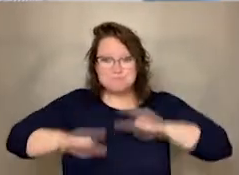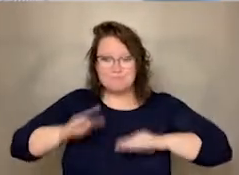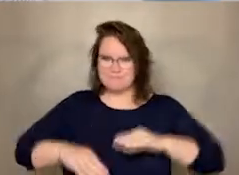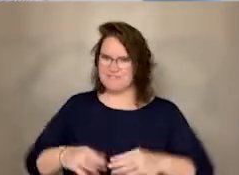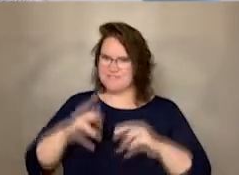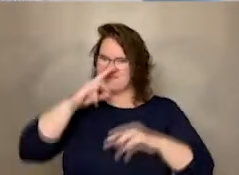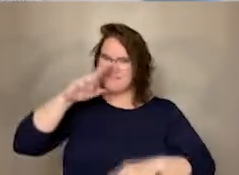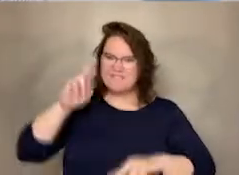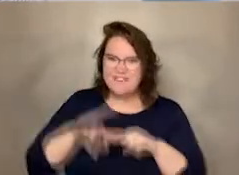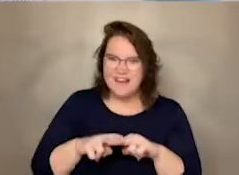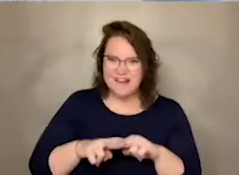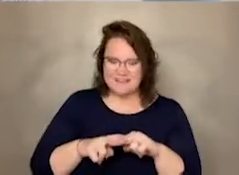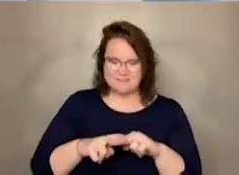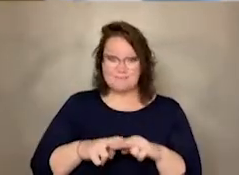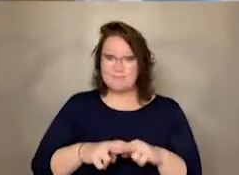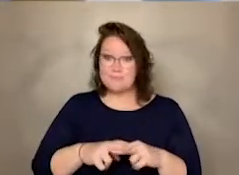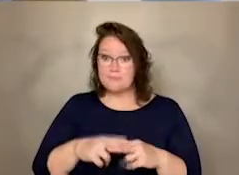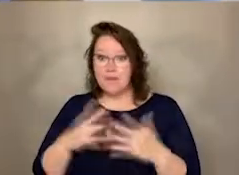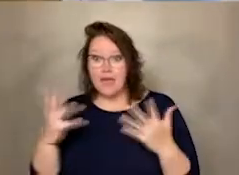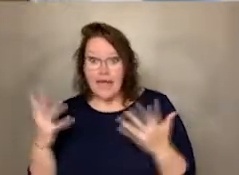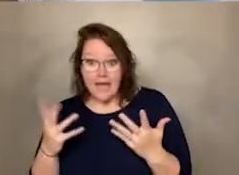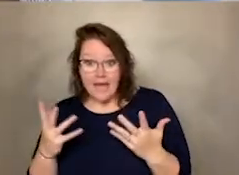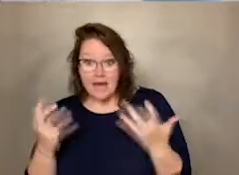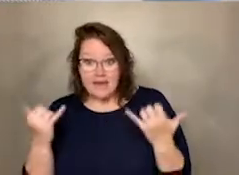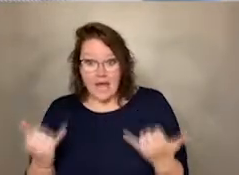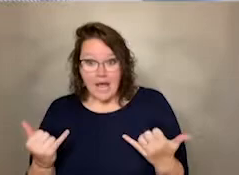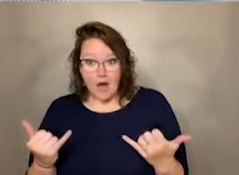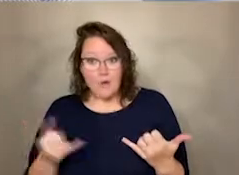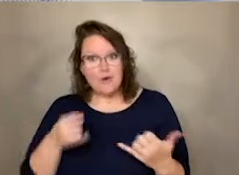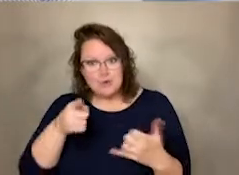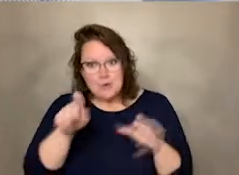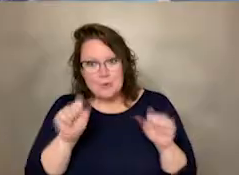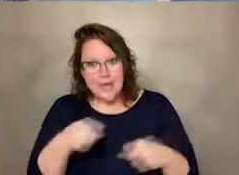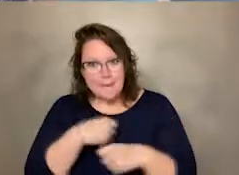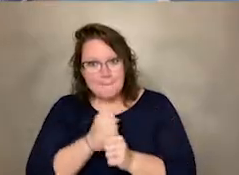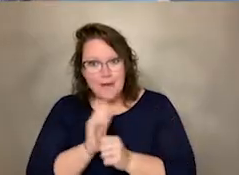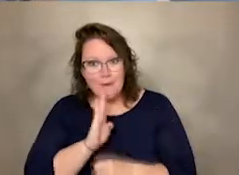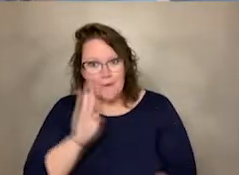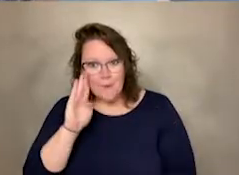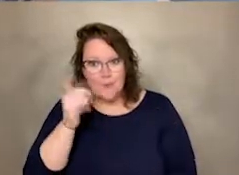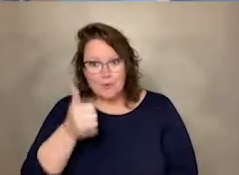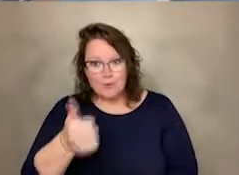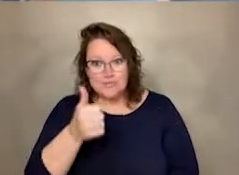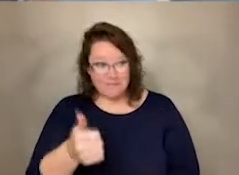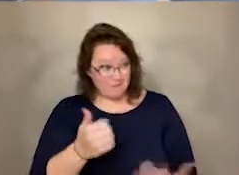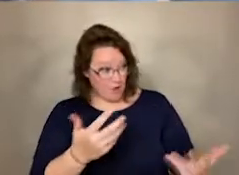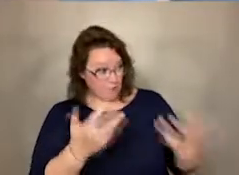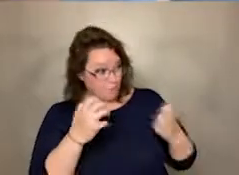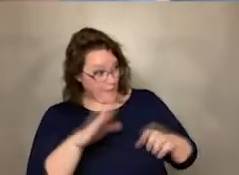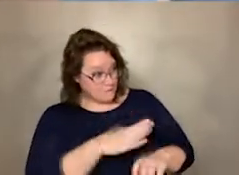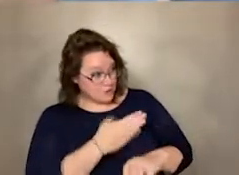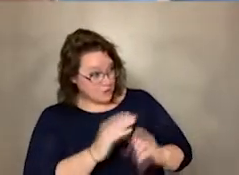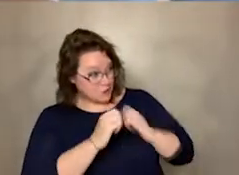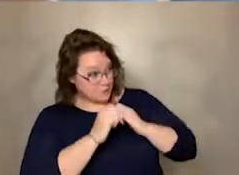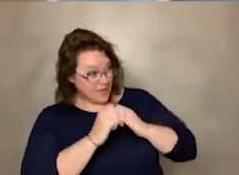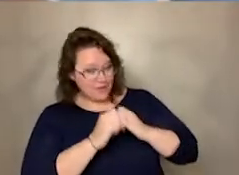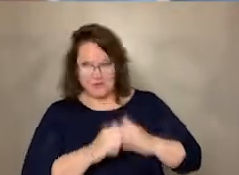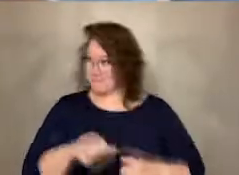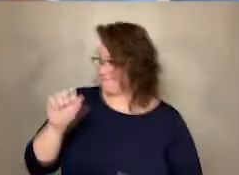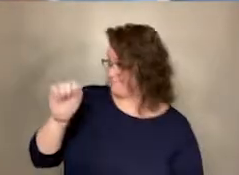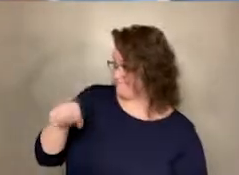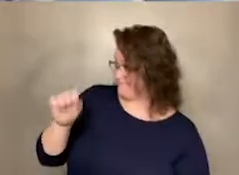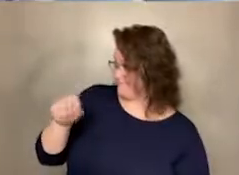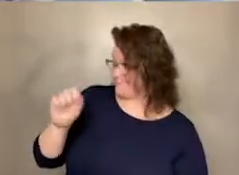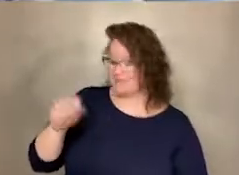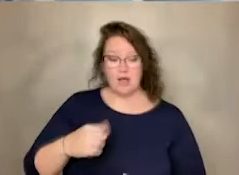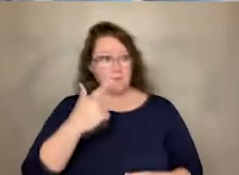fun. Yeah. And now you know how to make some instruments at home. Would you like to play some music together? I sure would. Because music is